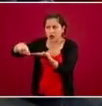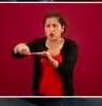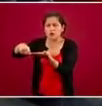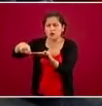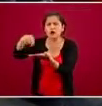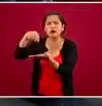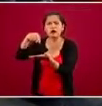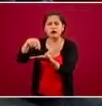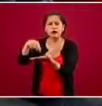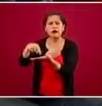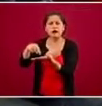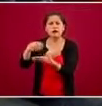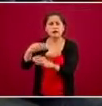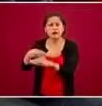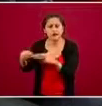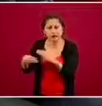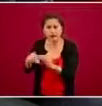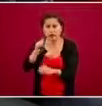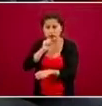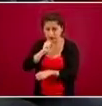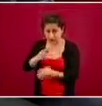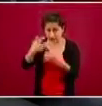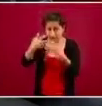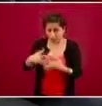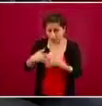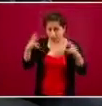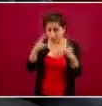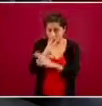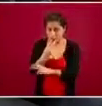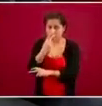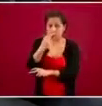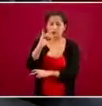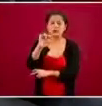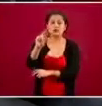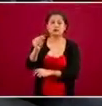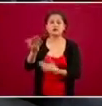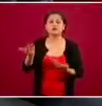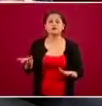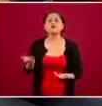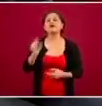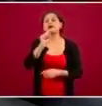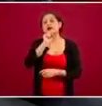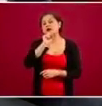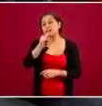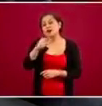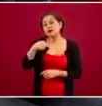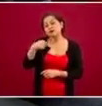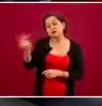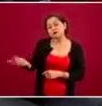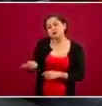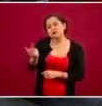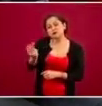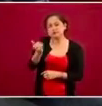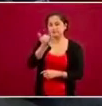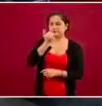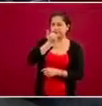to know, are we buying ventilators from China currently? And also, I would like to ask you,